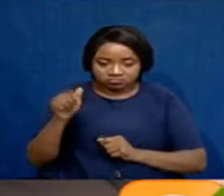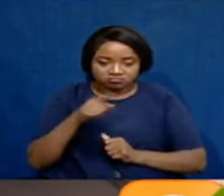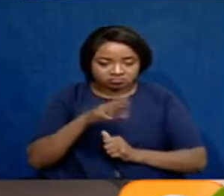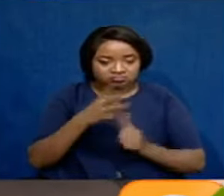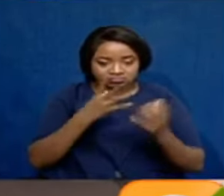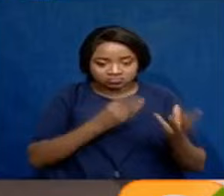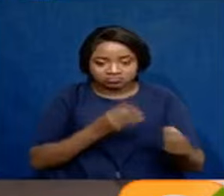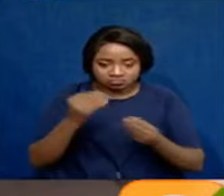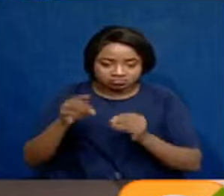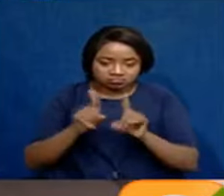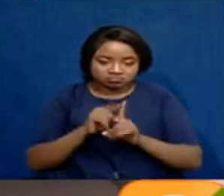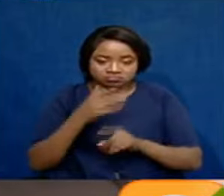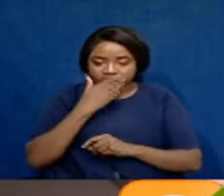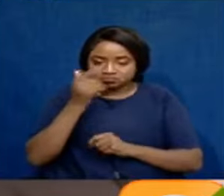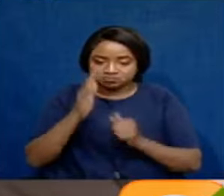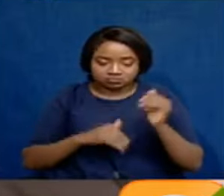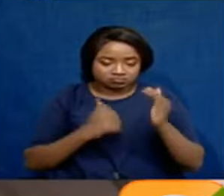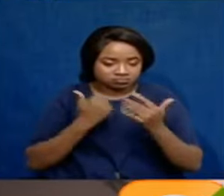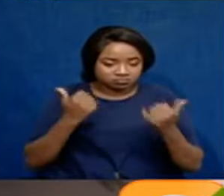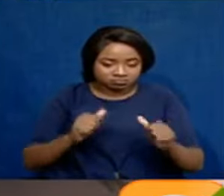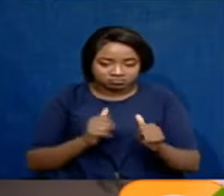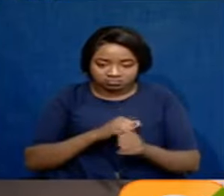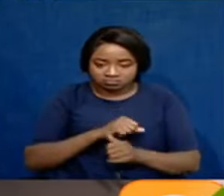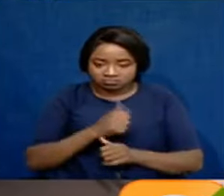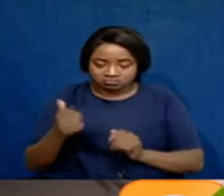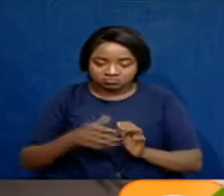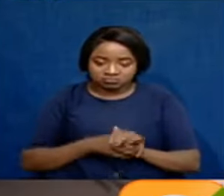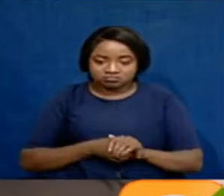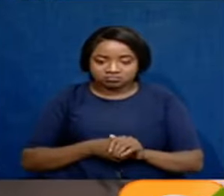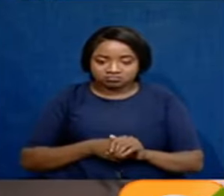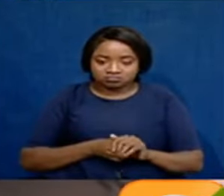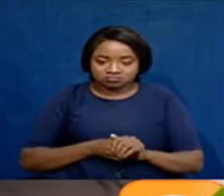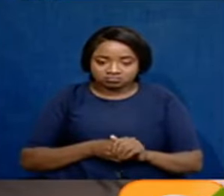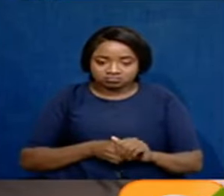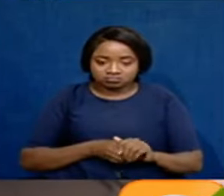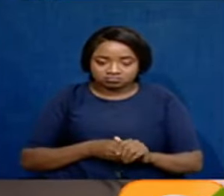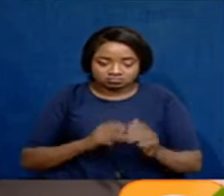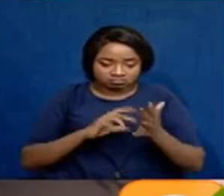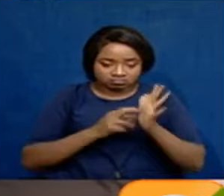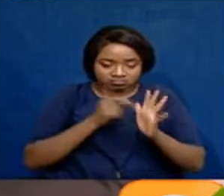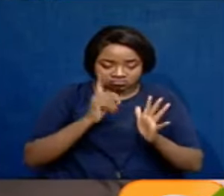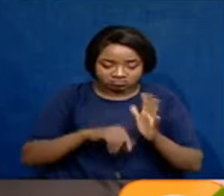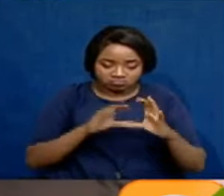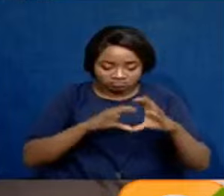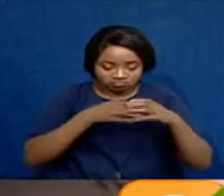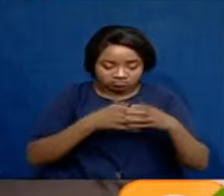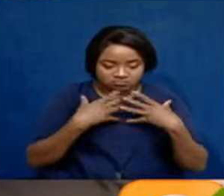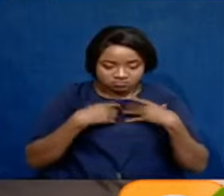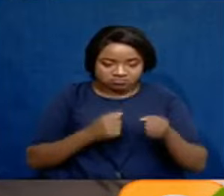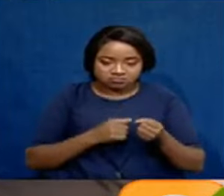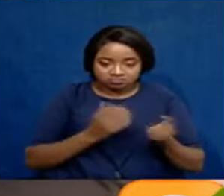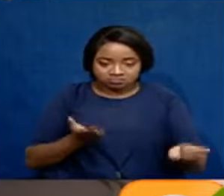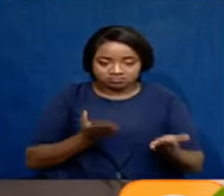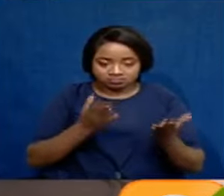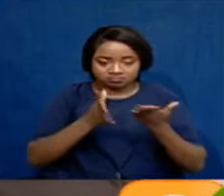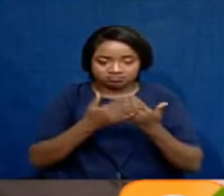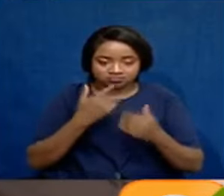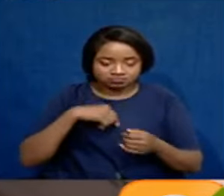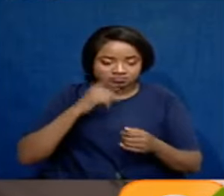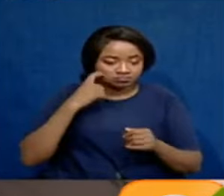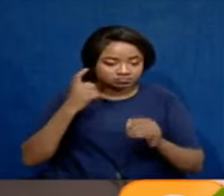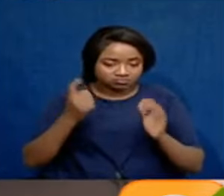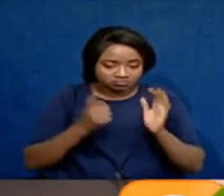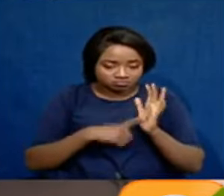any other. So when they hear of that, they come. So the community health promoters are also very important because they help us to demystify. You realize one of